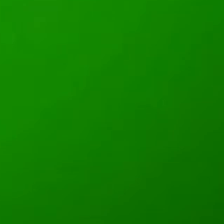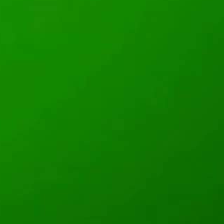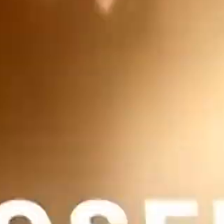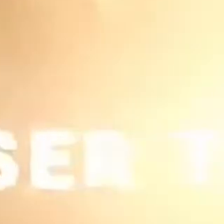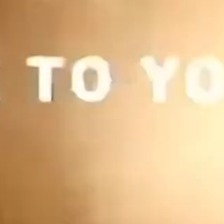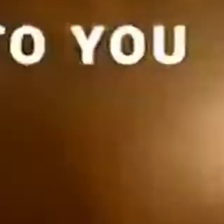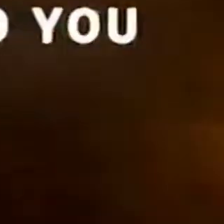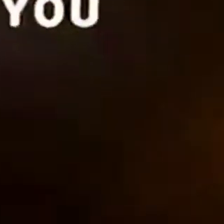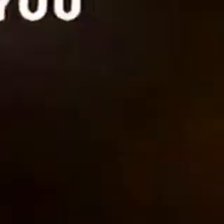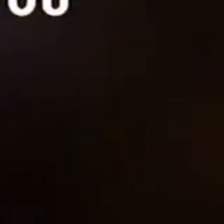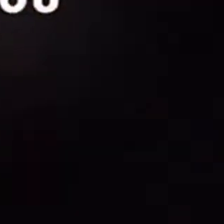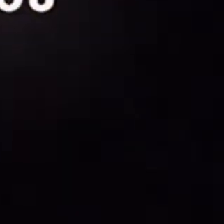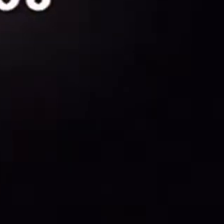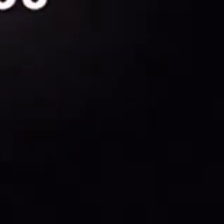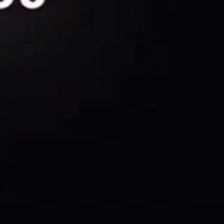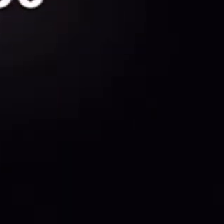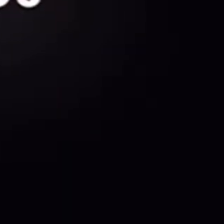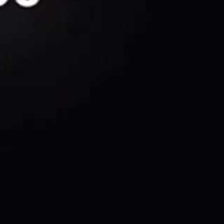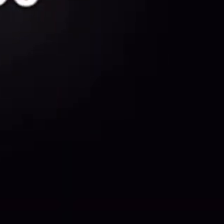www.parliament.gov.zm.